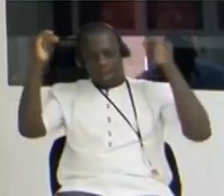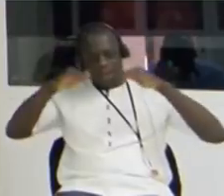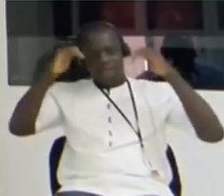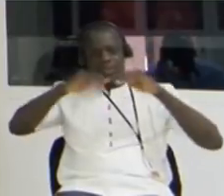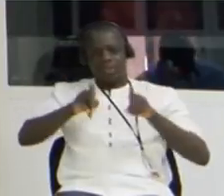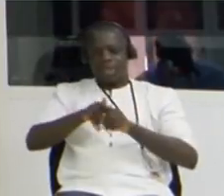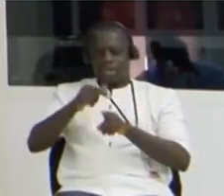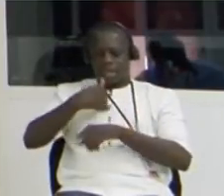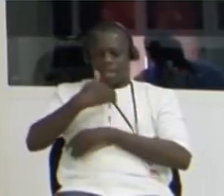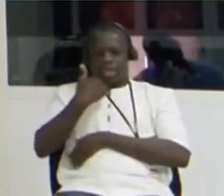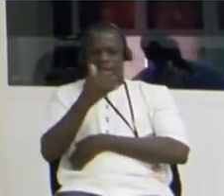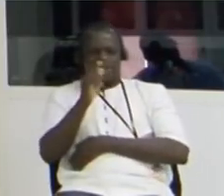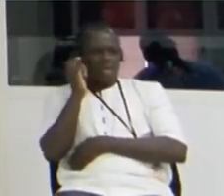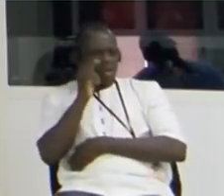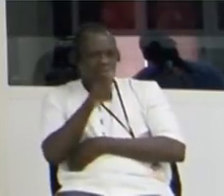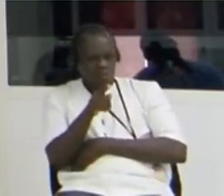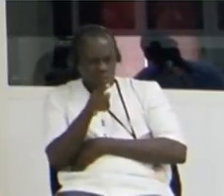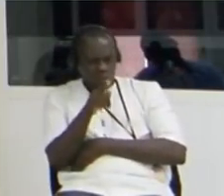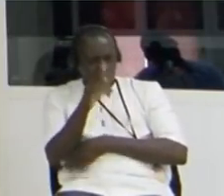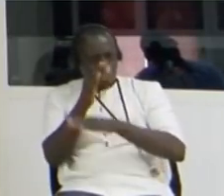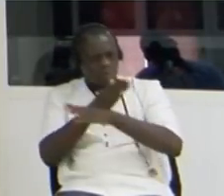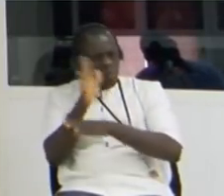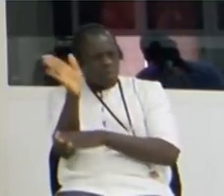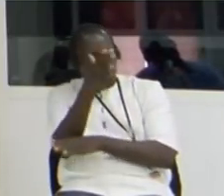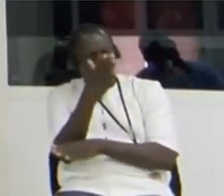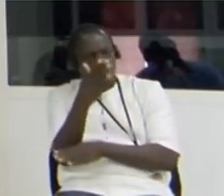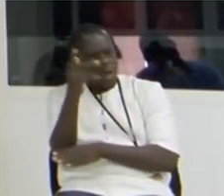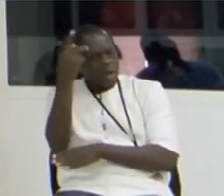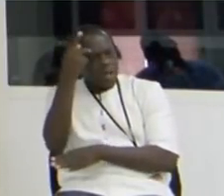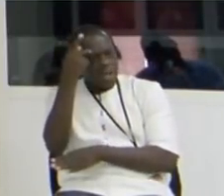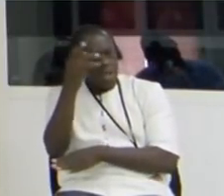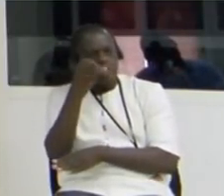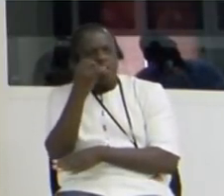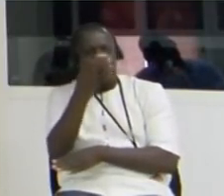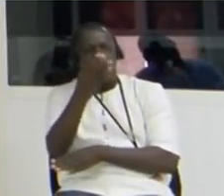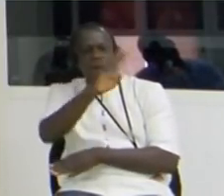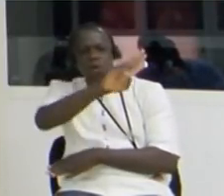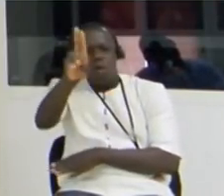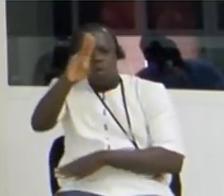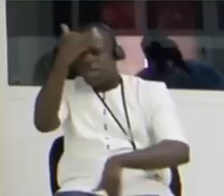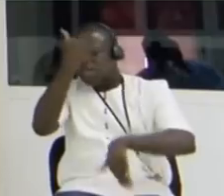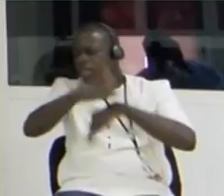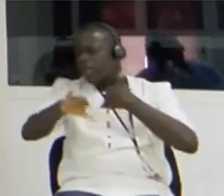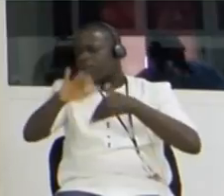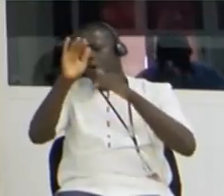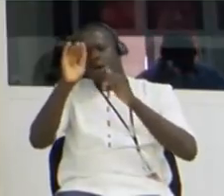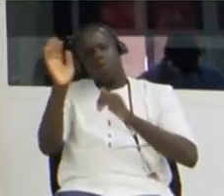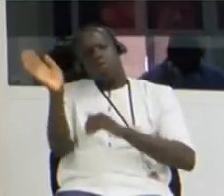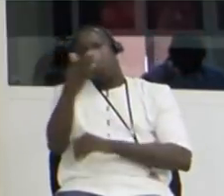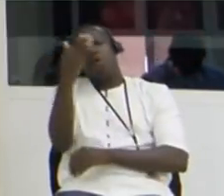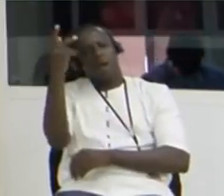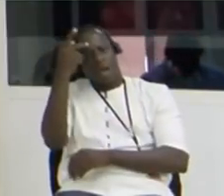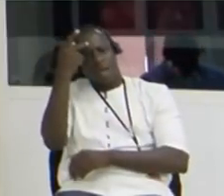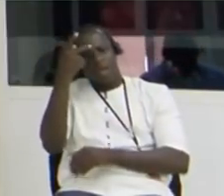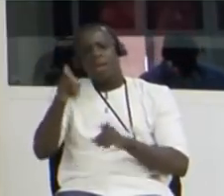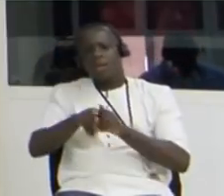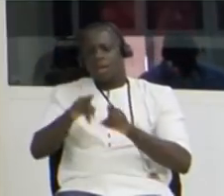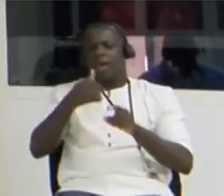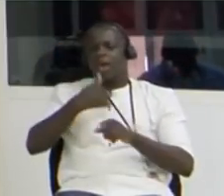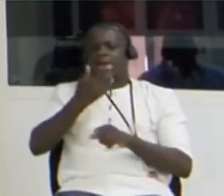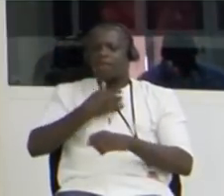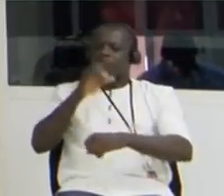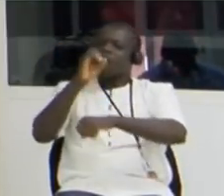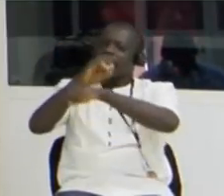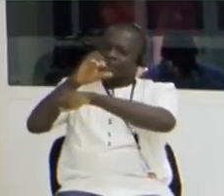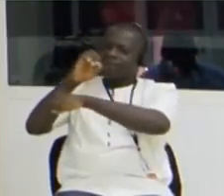asked this particular girl, have you been in Kanilai? She said, no, Auntie Tida, I've not been there. So I had to address them